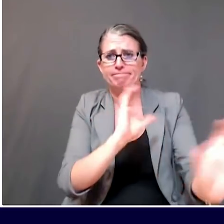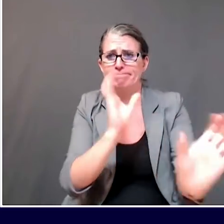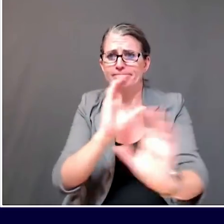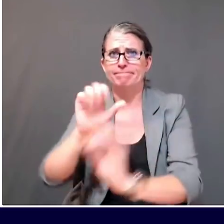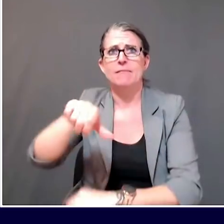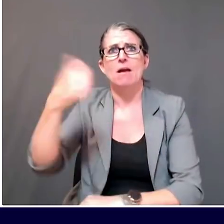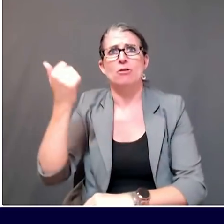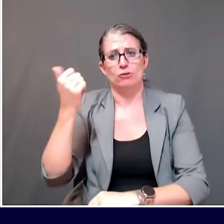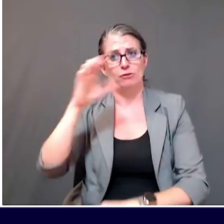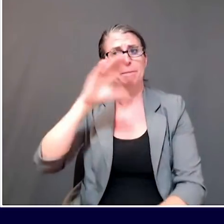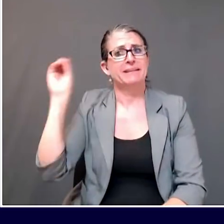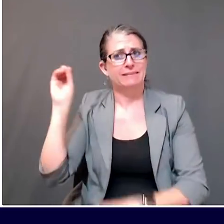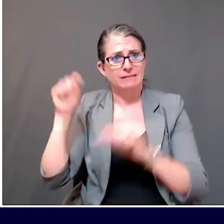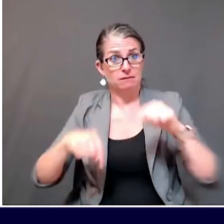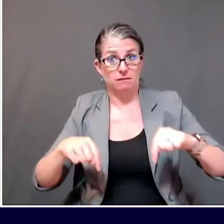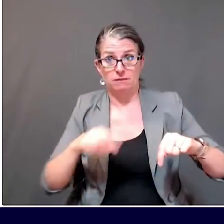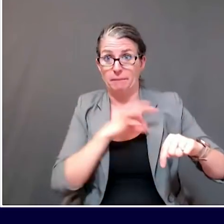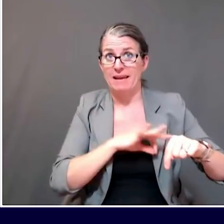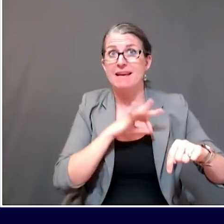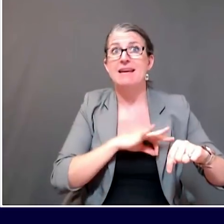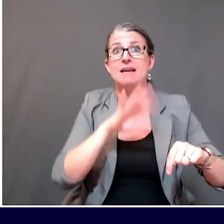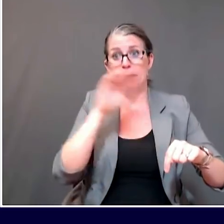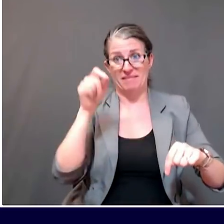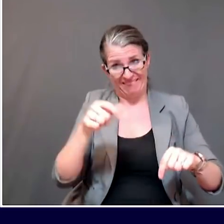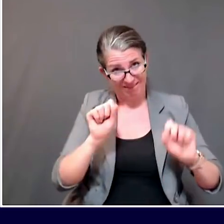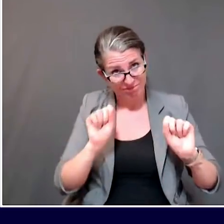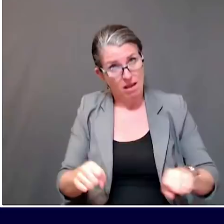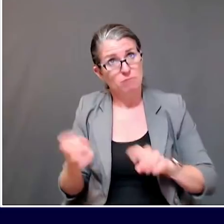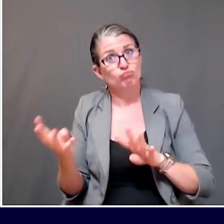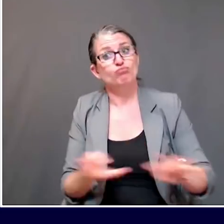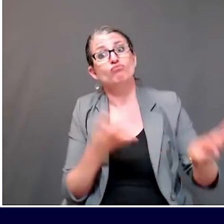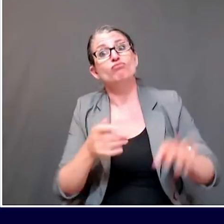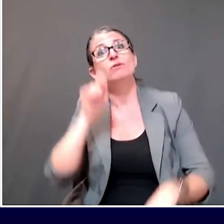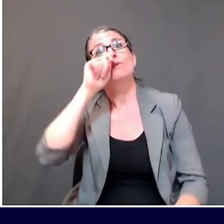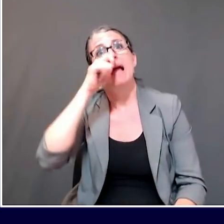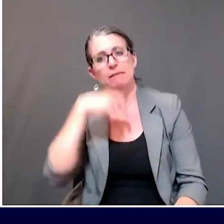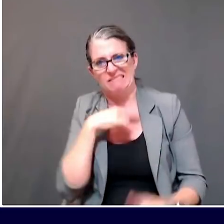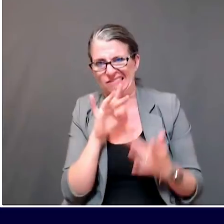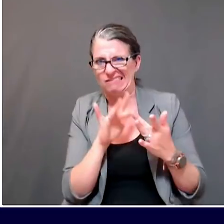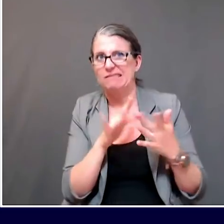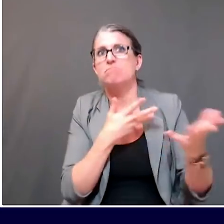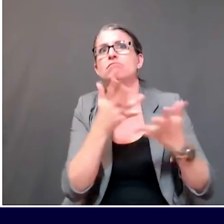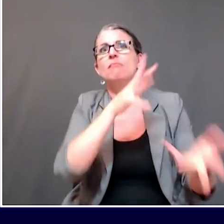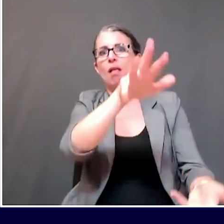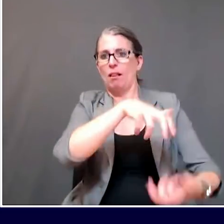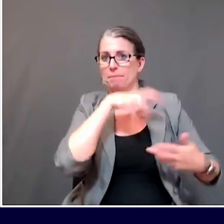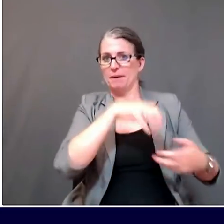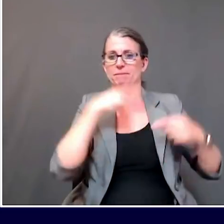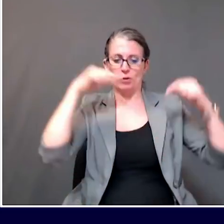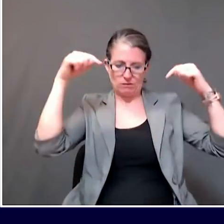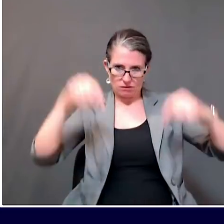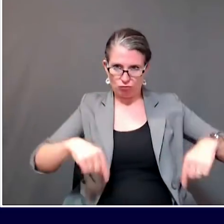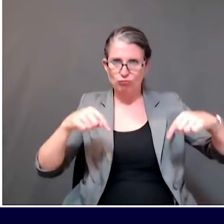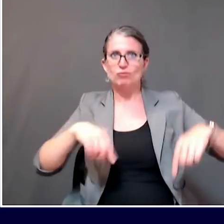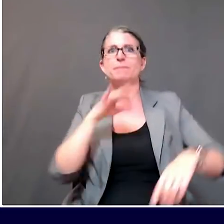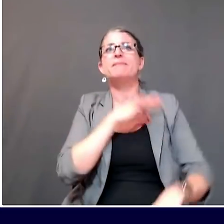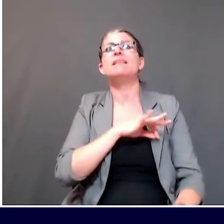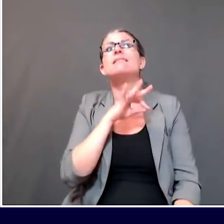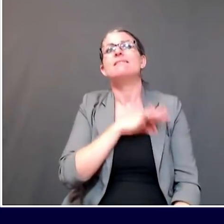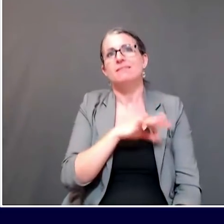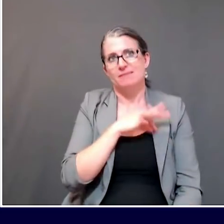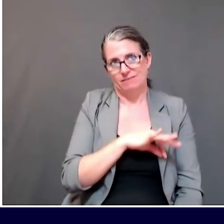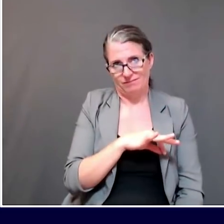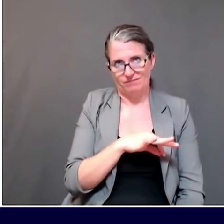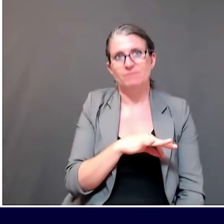to secure as many of those as we can for Maine people, particularly for the swab and send sites that we've been working on, to make